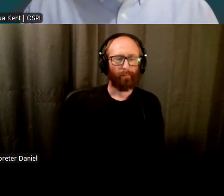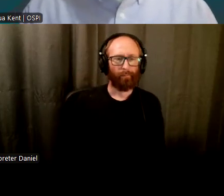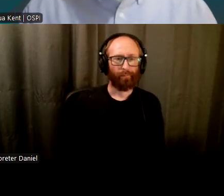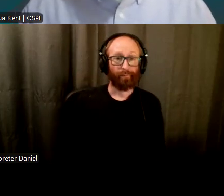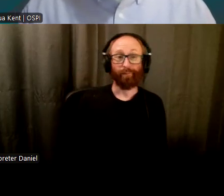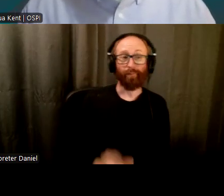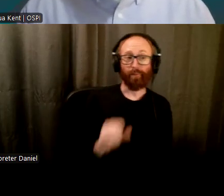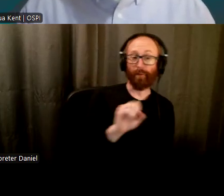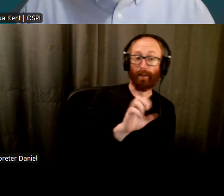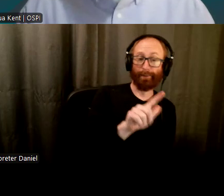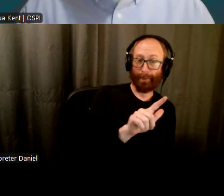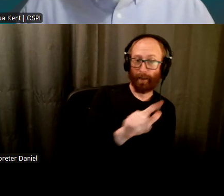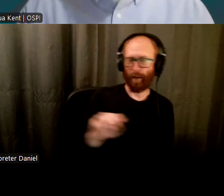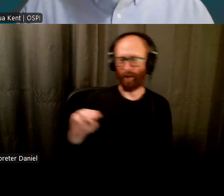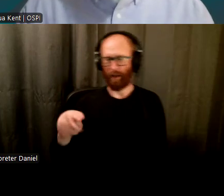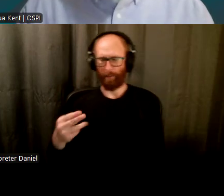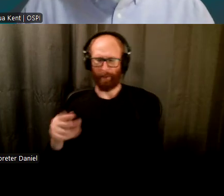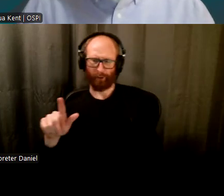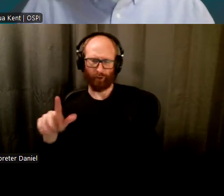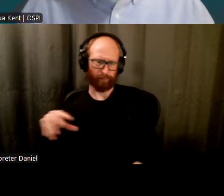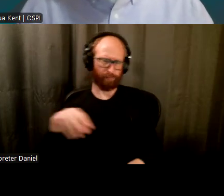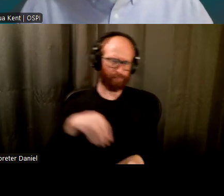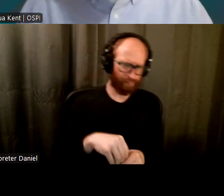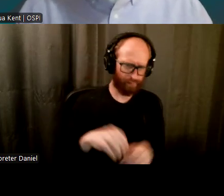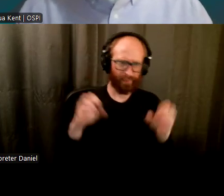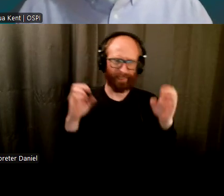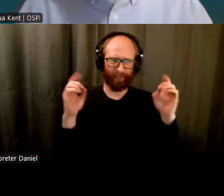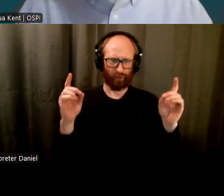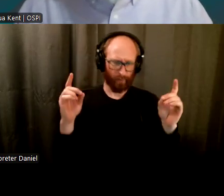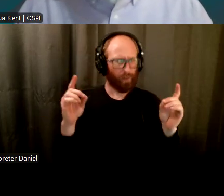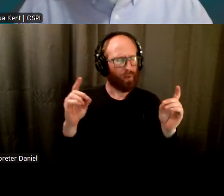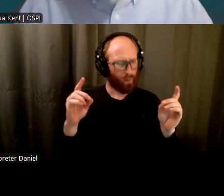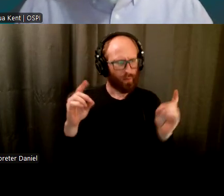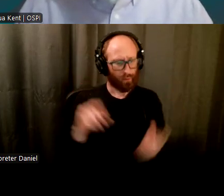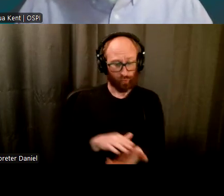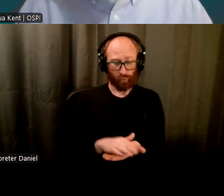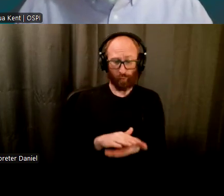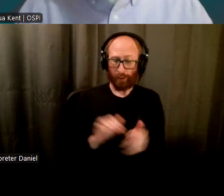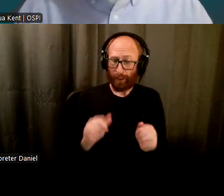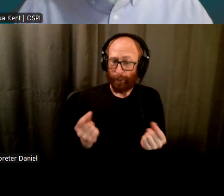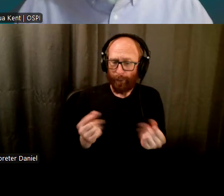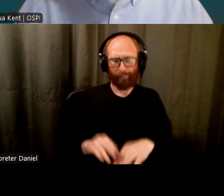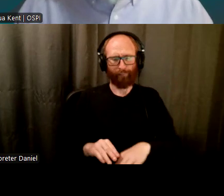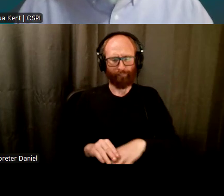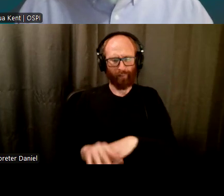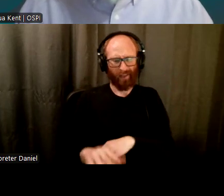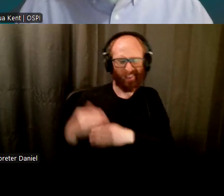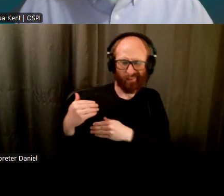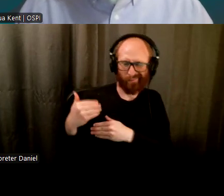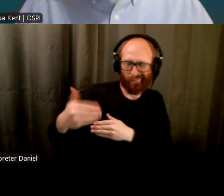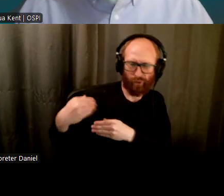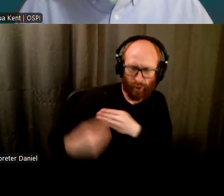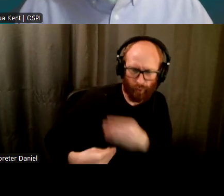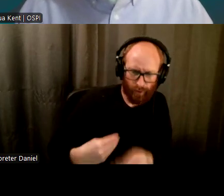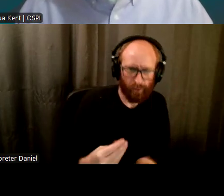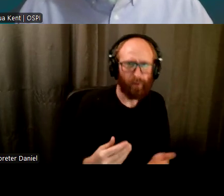SEL and MHL into health education, schools can cultivate a generation of emotionally intelligent, resilient individuals who are better